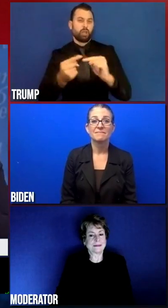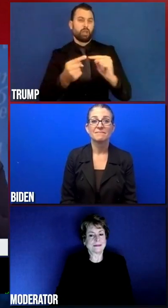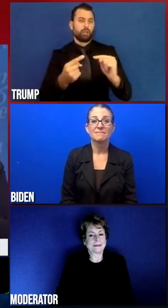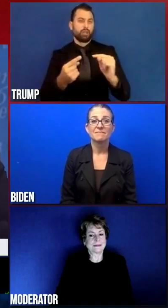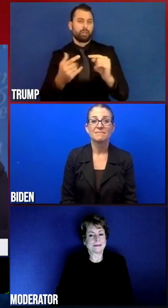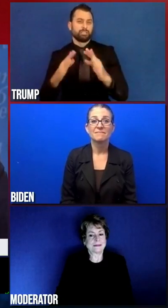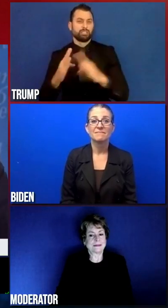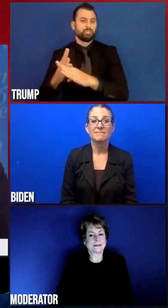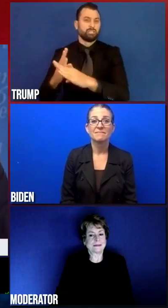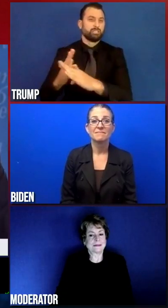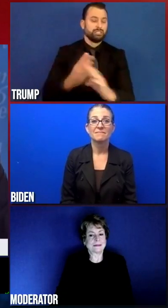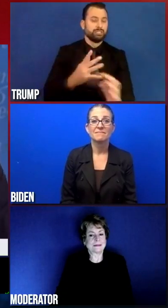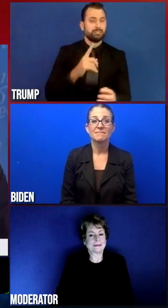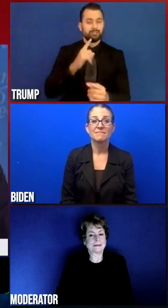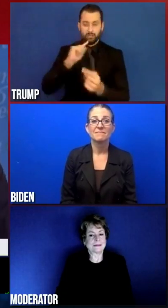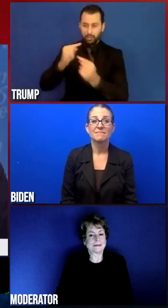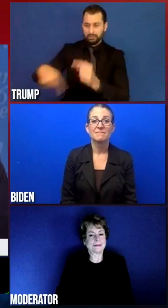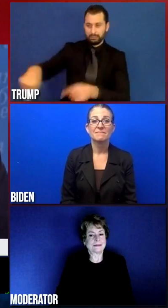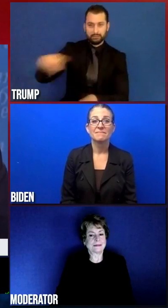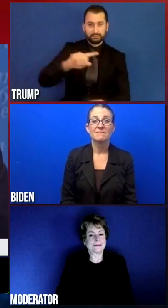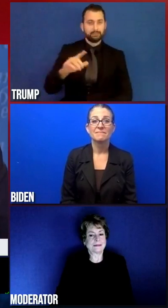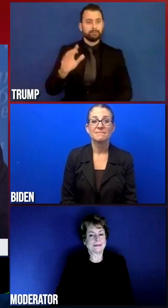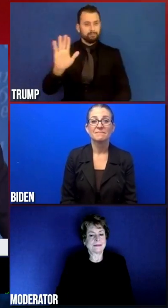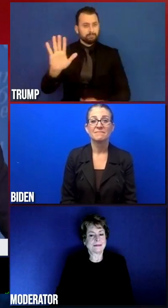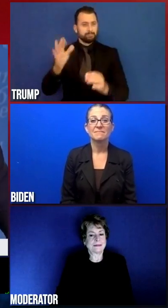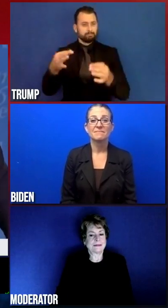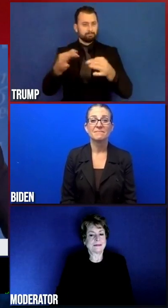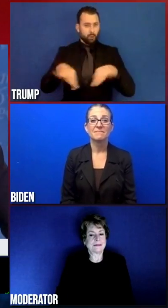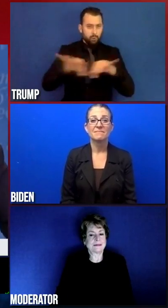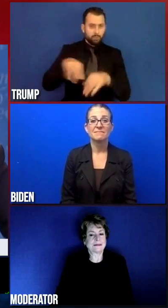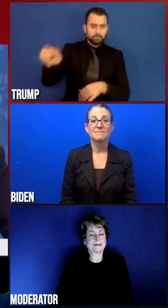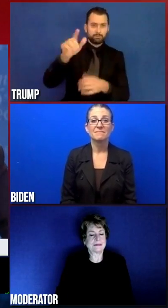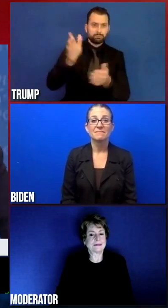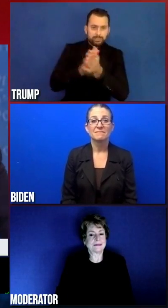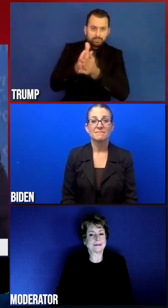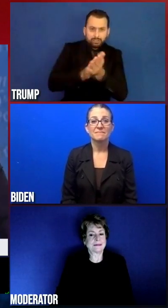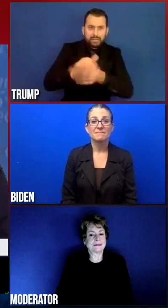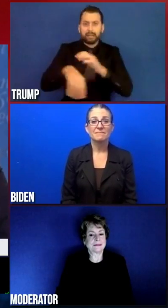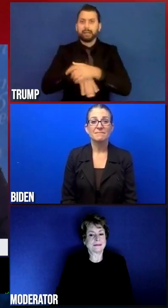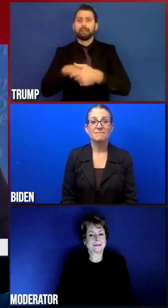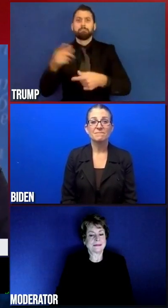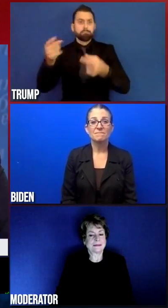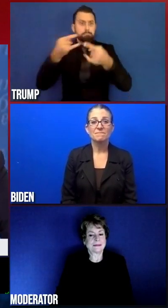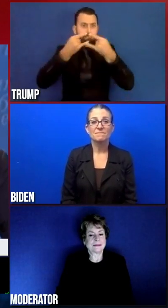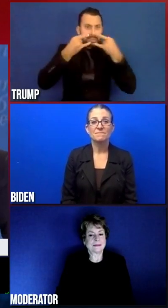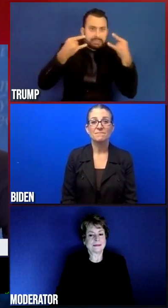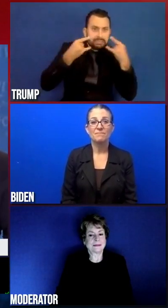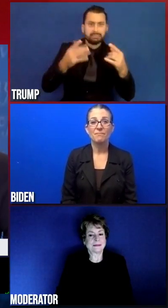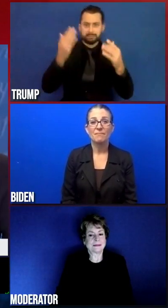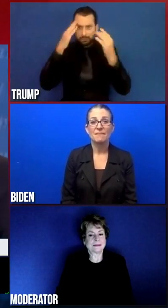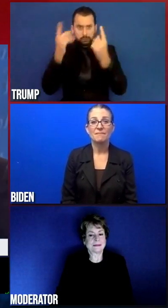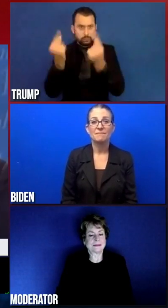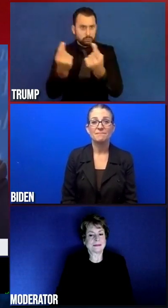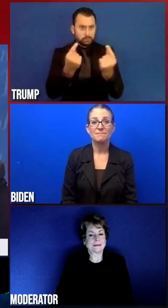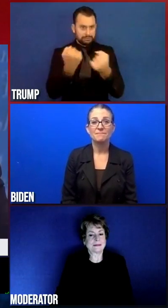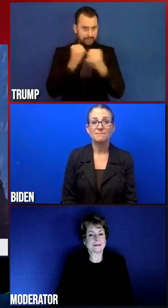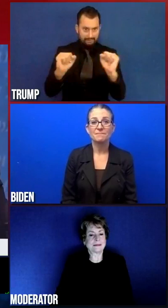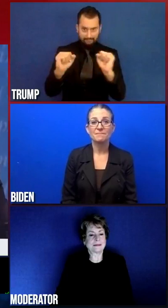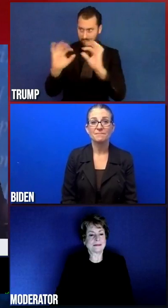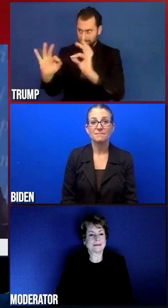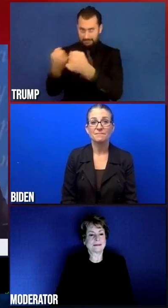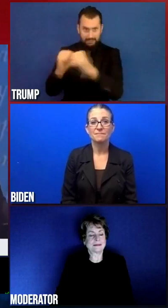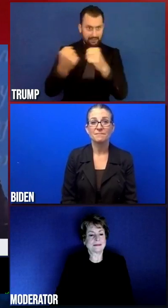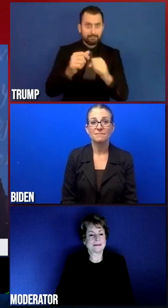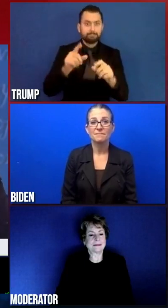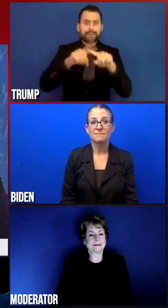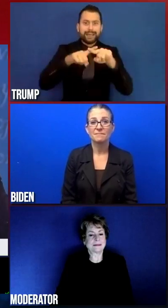whatever they want. But they got to open these states up. When you look at North Carolina, and these governors are under siege,